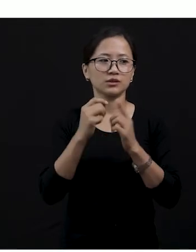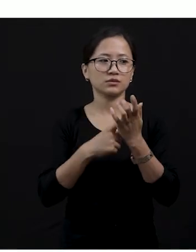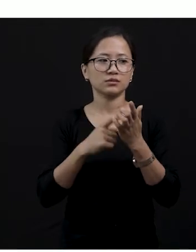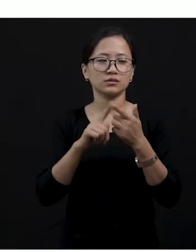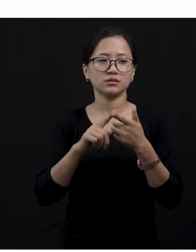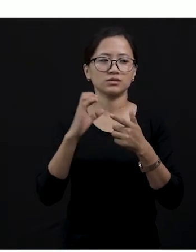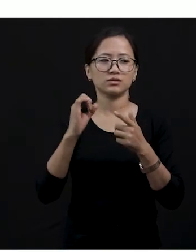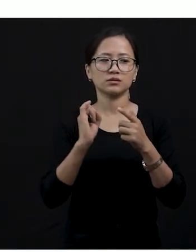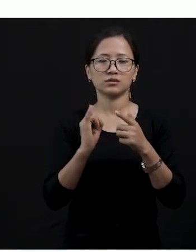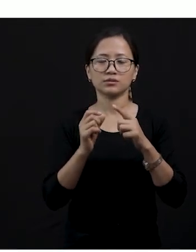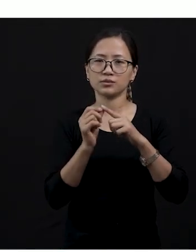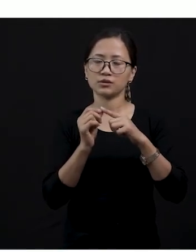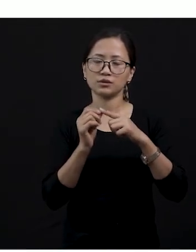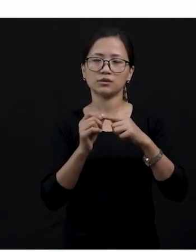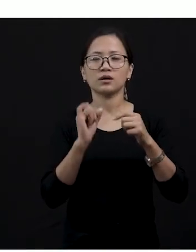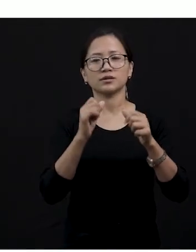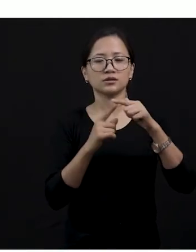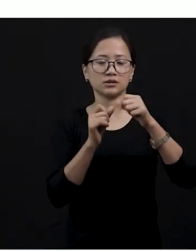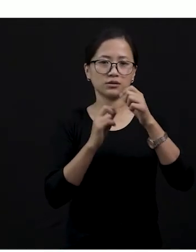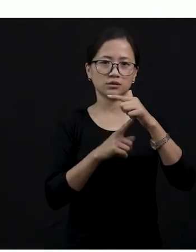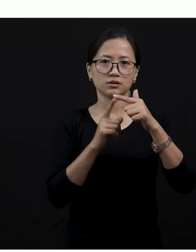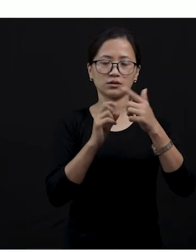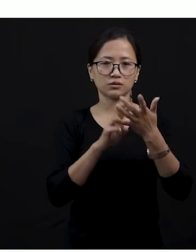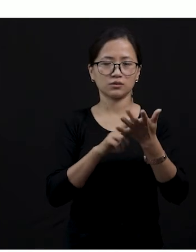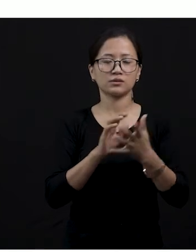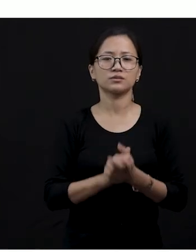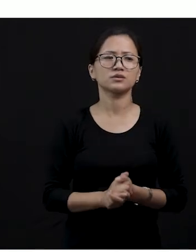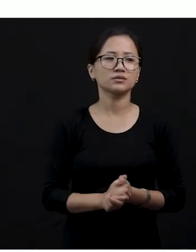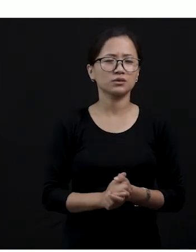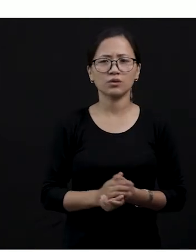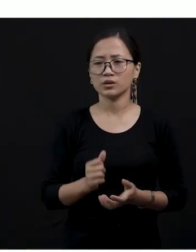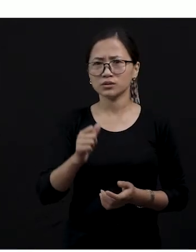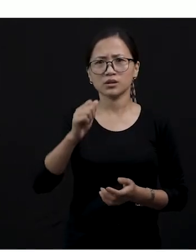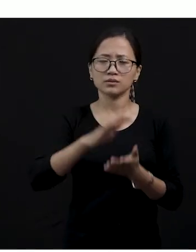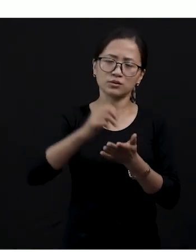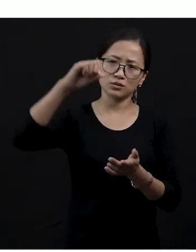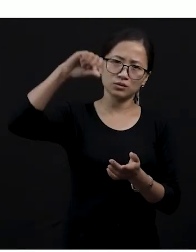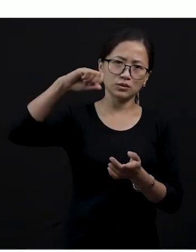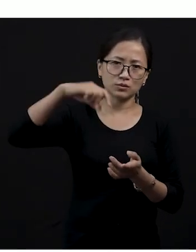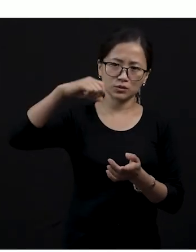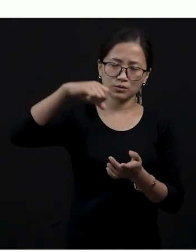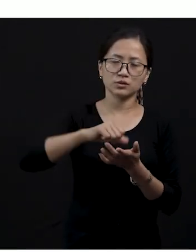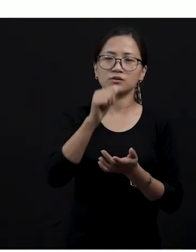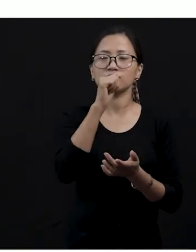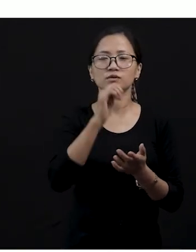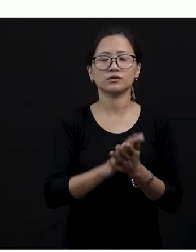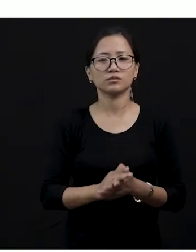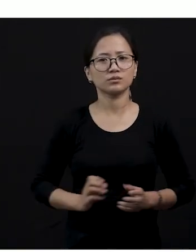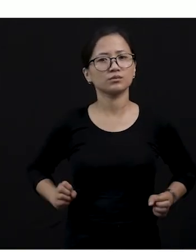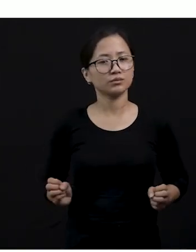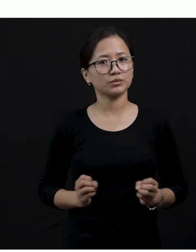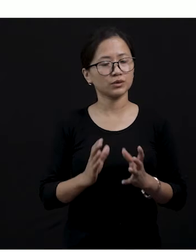precipitation. When the droplets of water becomes very heavy, okay, the clouds cannot hold it any longer.